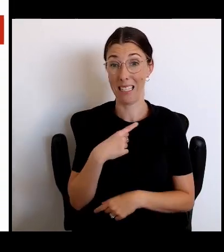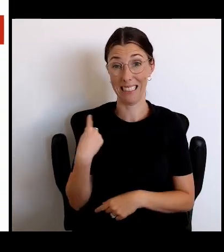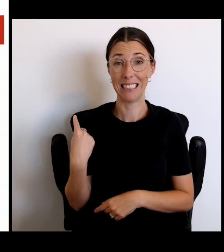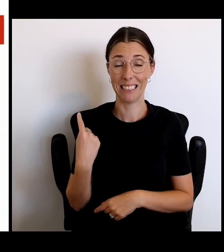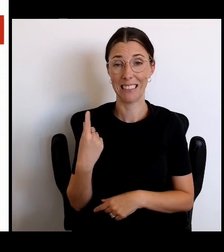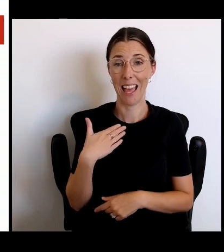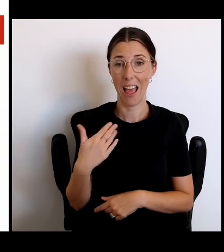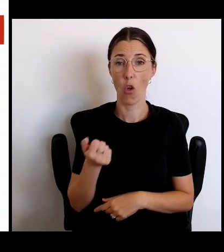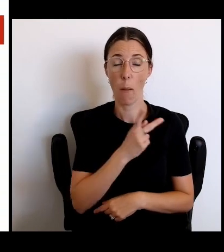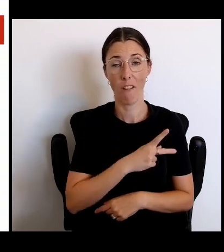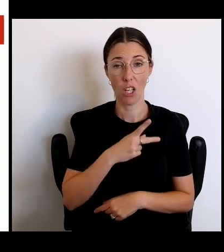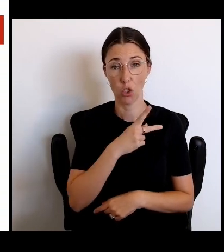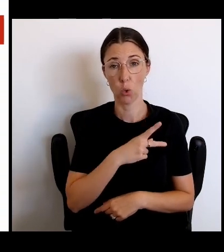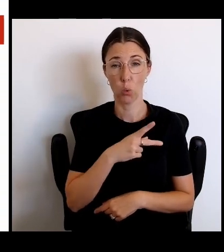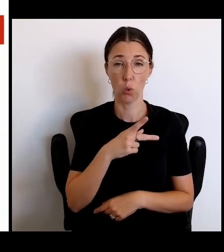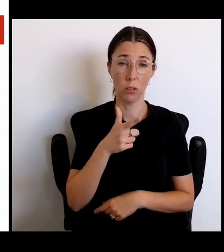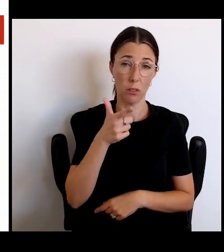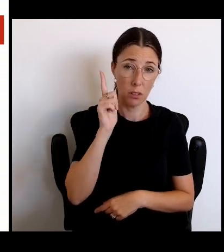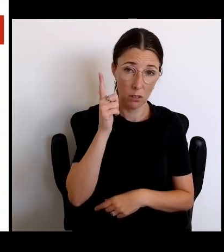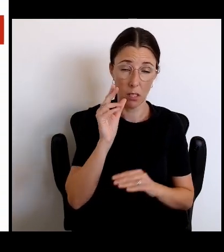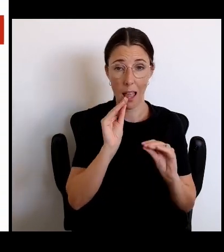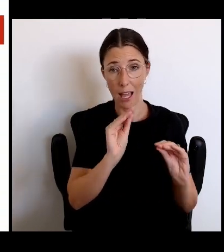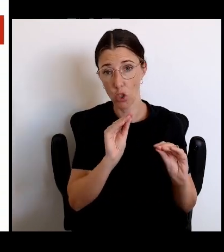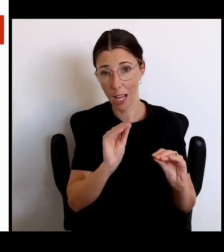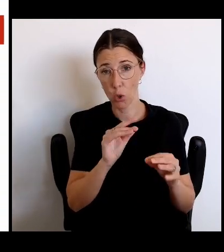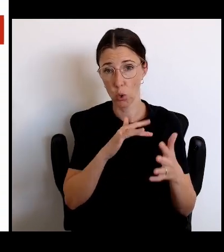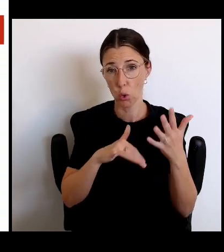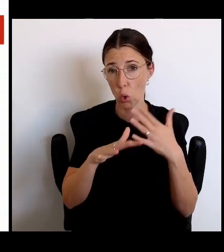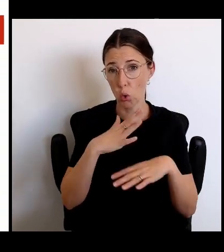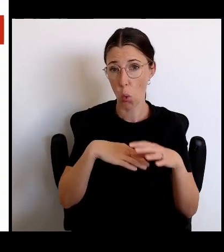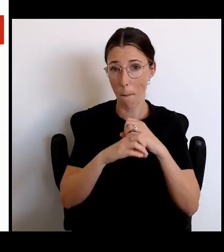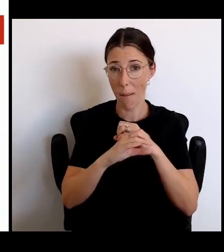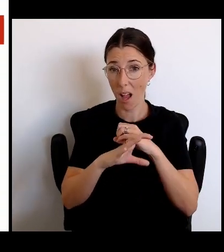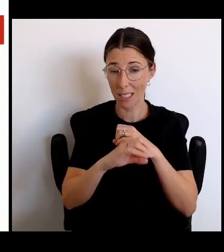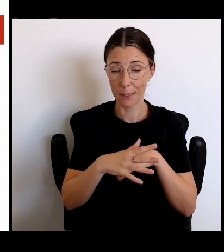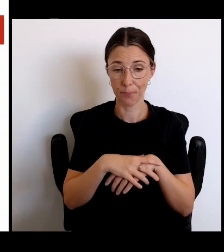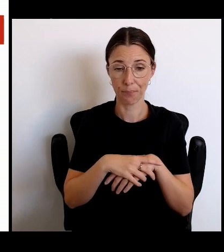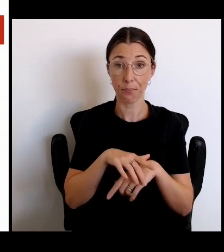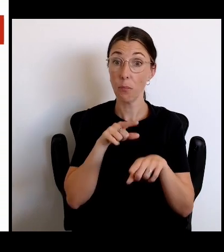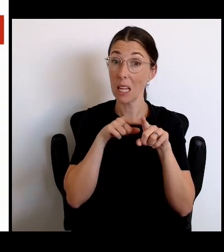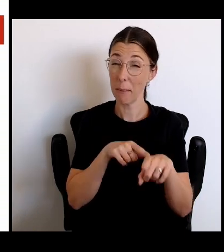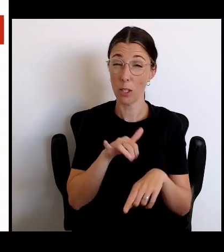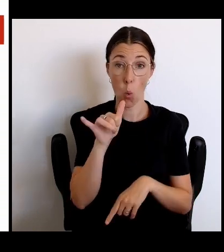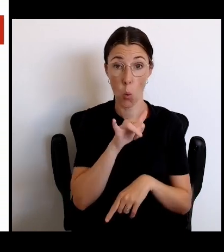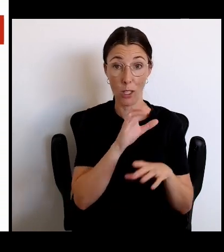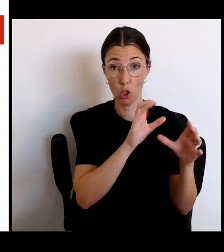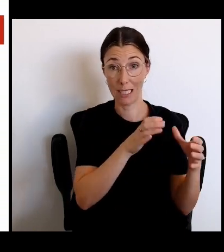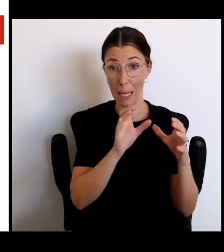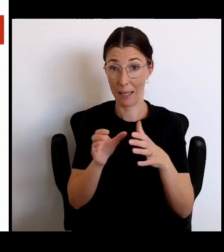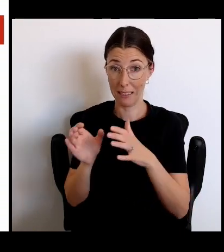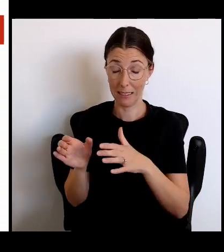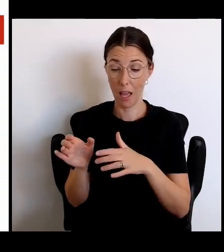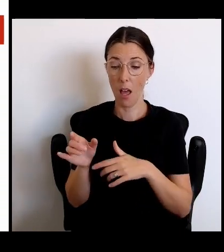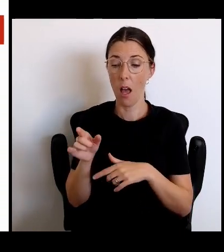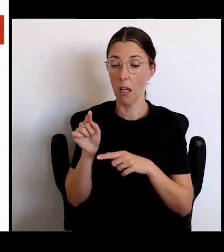as educators, as social marketers. Depending on where they sit in the segments, they need different information with